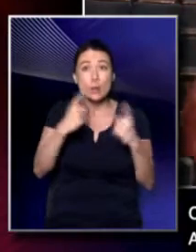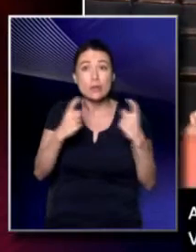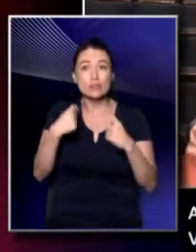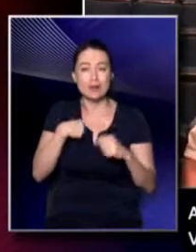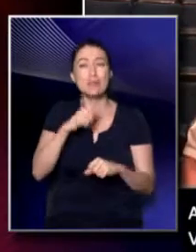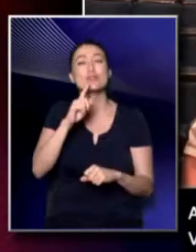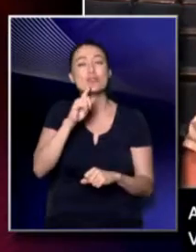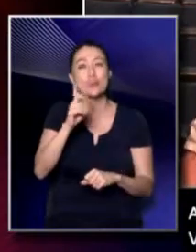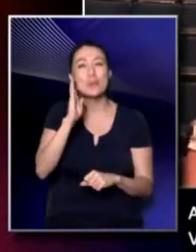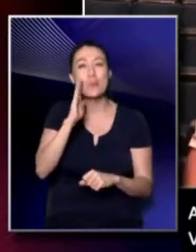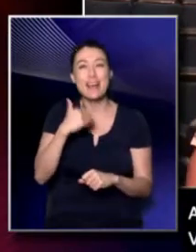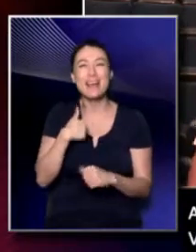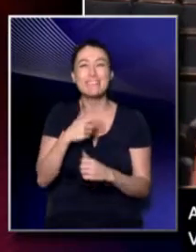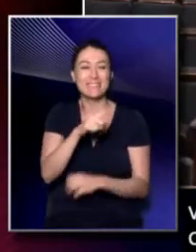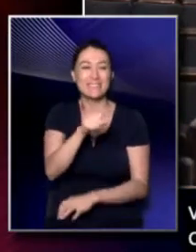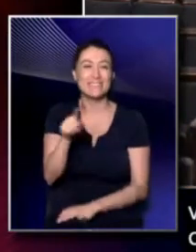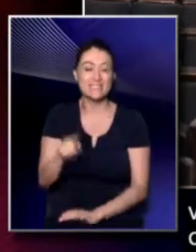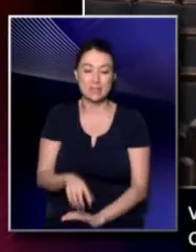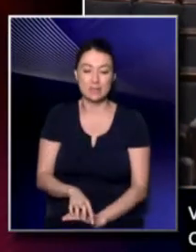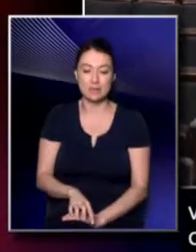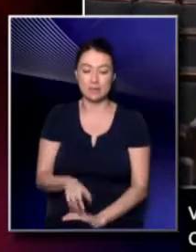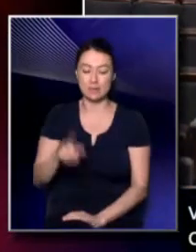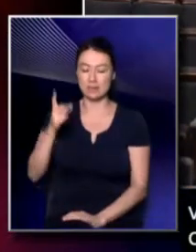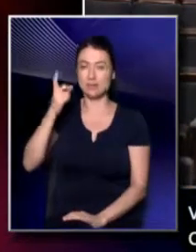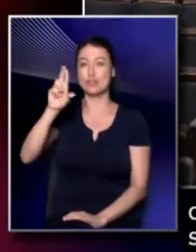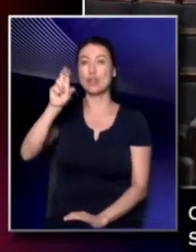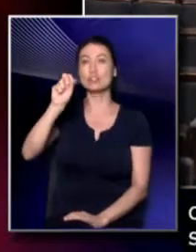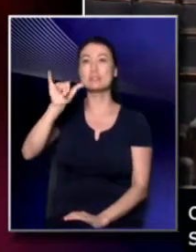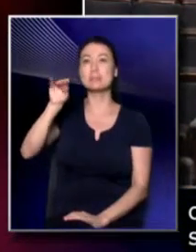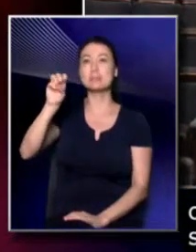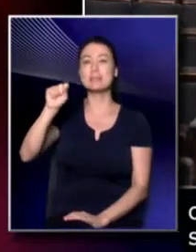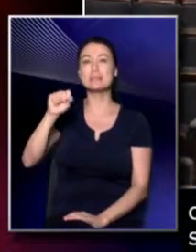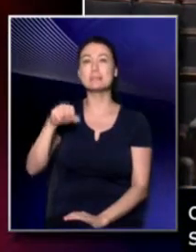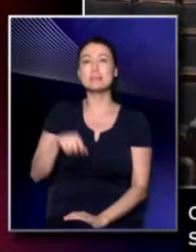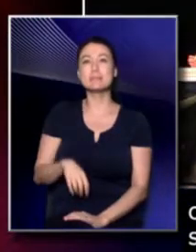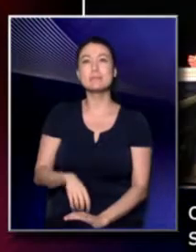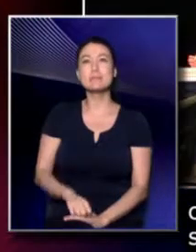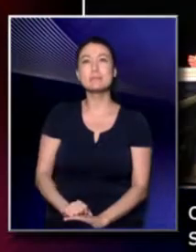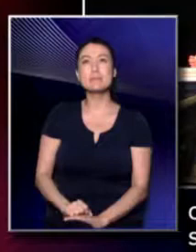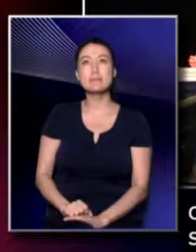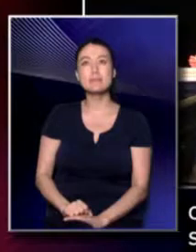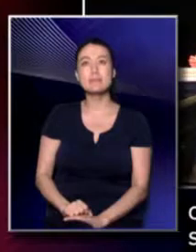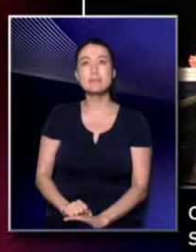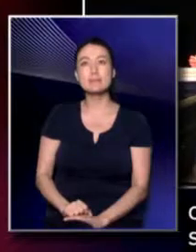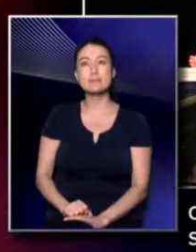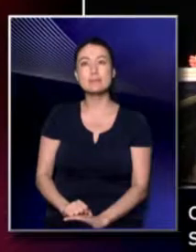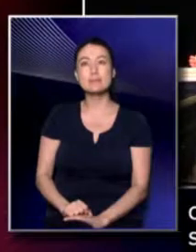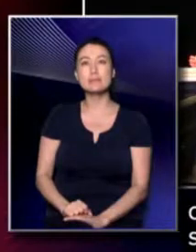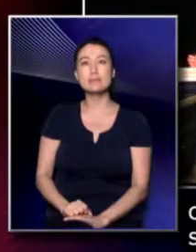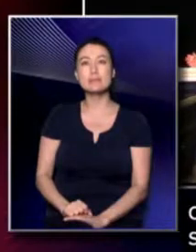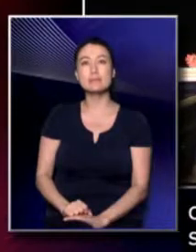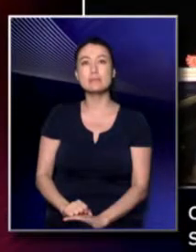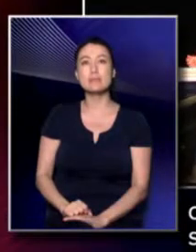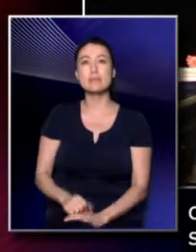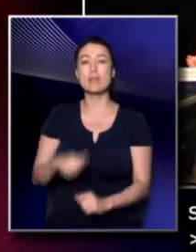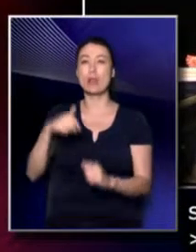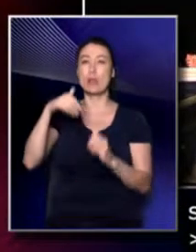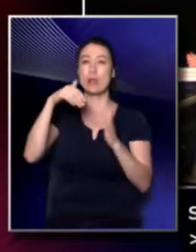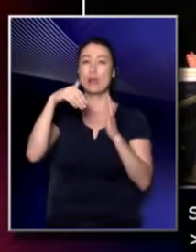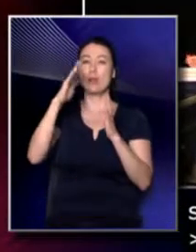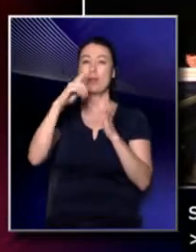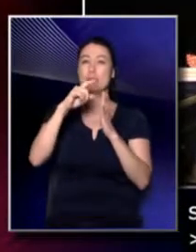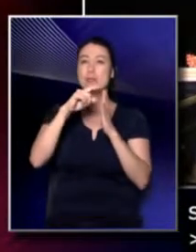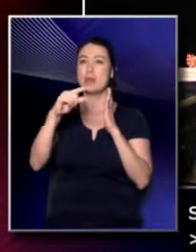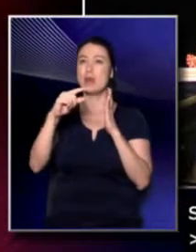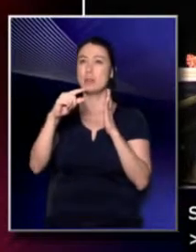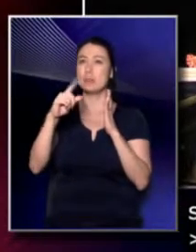And I'm sure there will be some. So Richard, The top is what you tell the state where we're